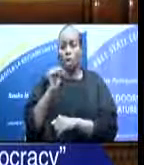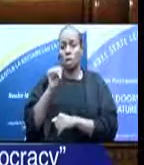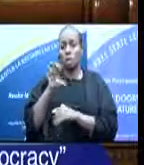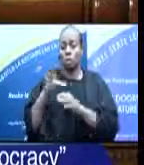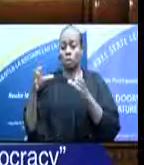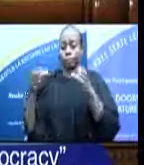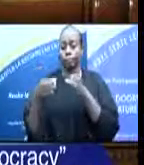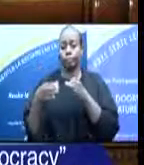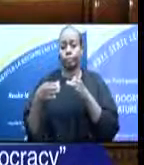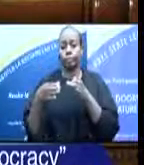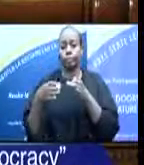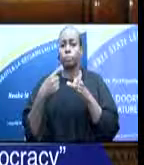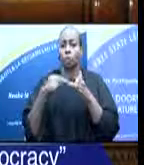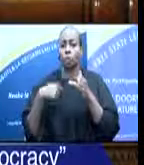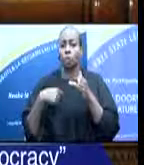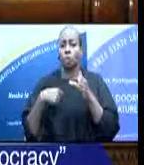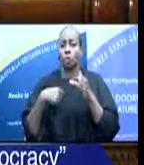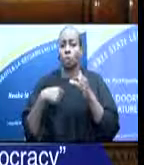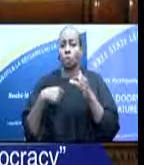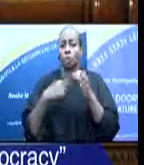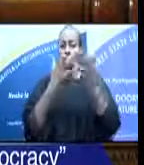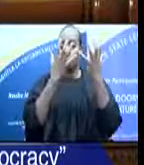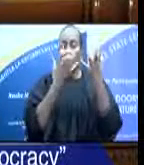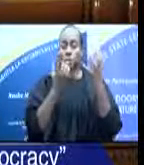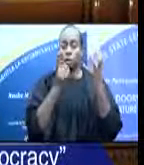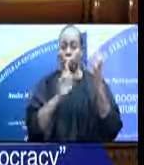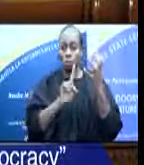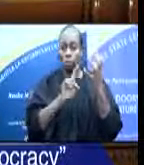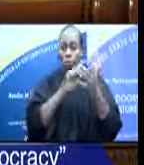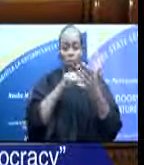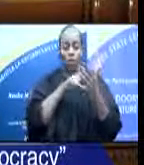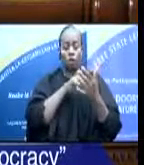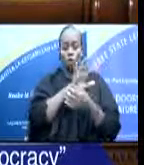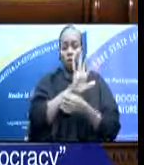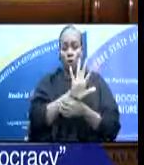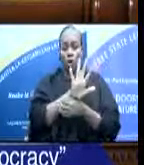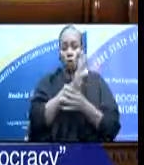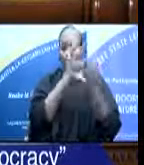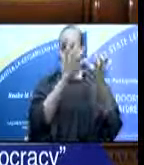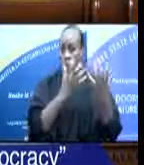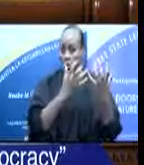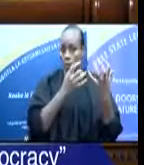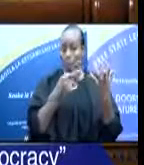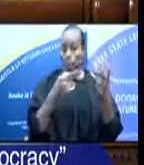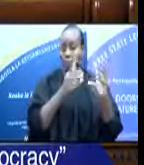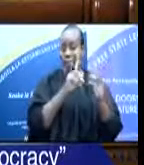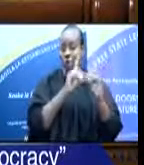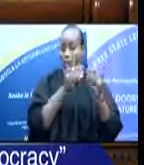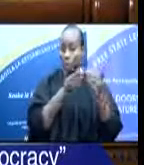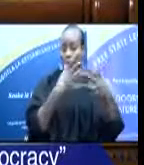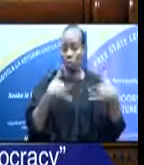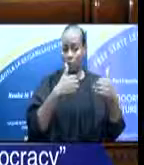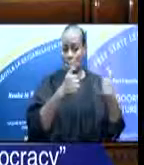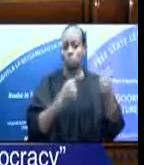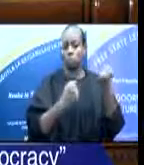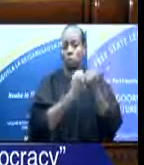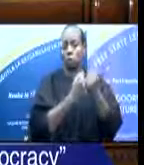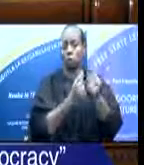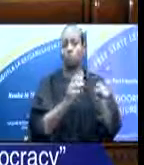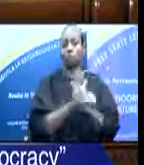Speaker, we support the tabled Vote 5 budget, MEC Monsensiu, because